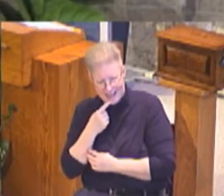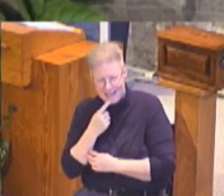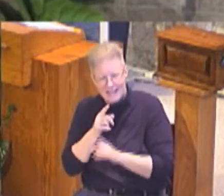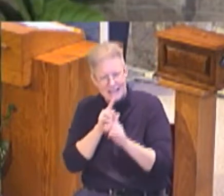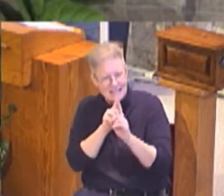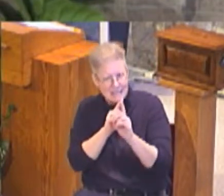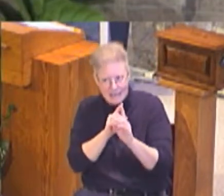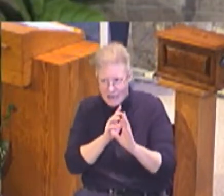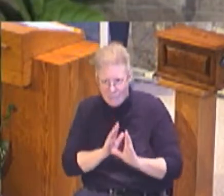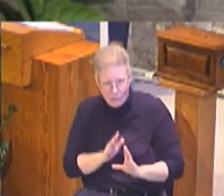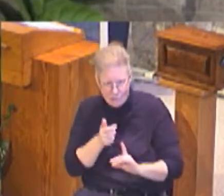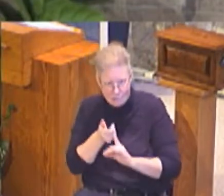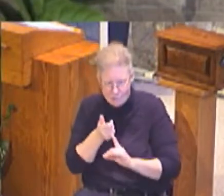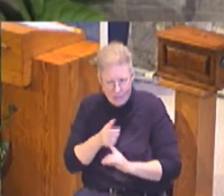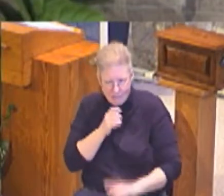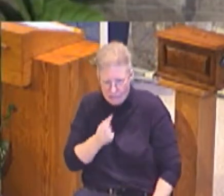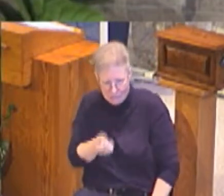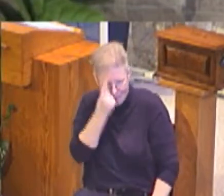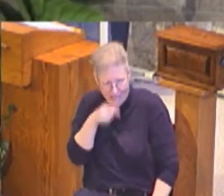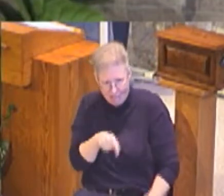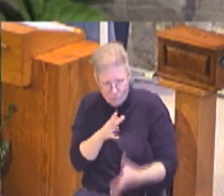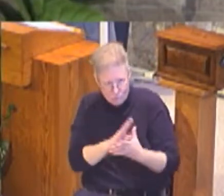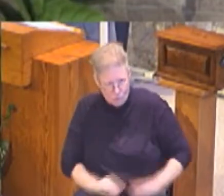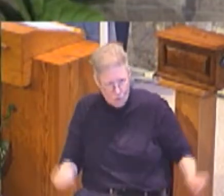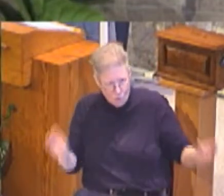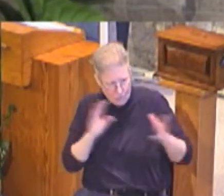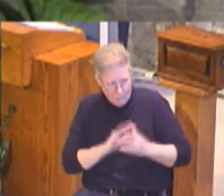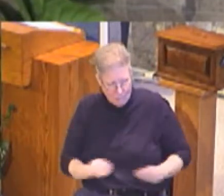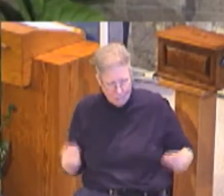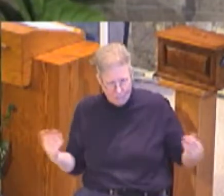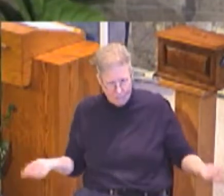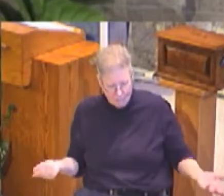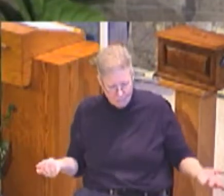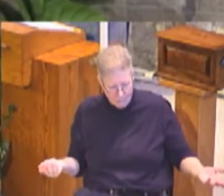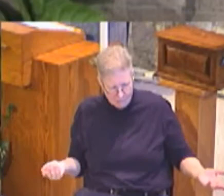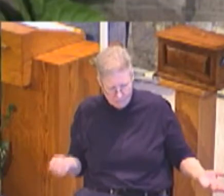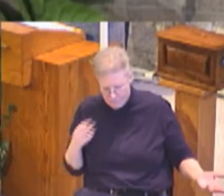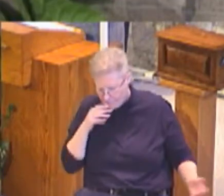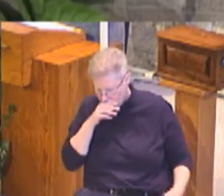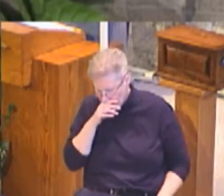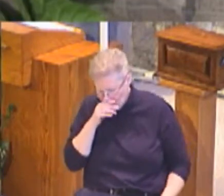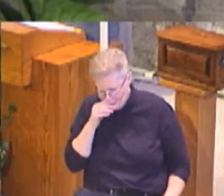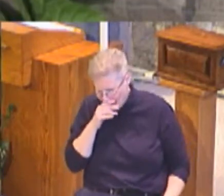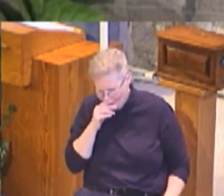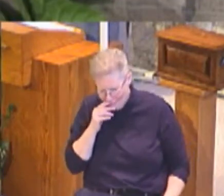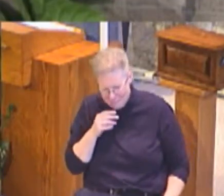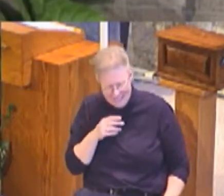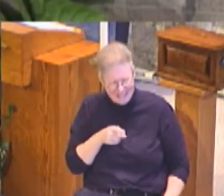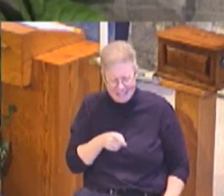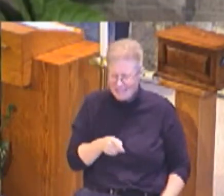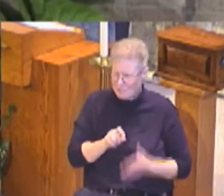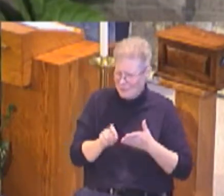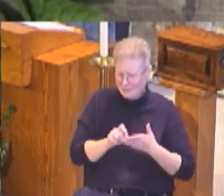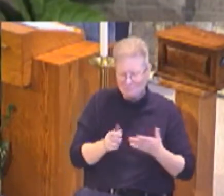parable. And he continues, "Why would Jesus portray God as a judge who's